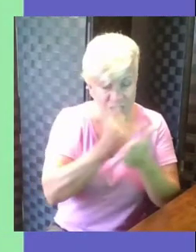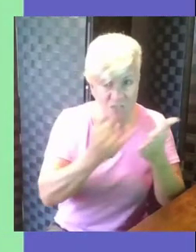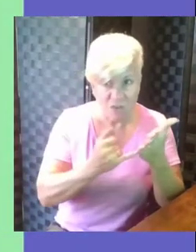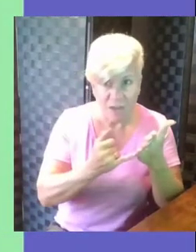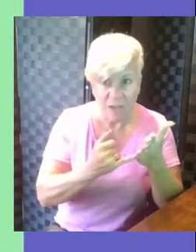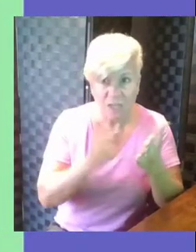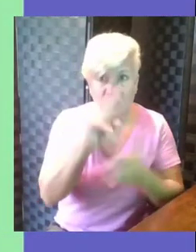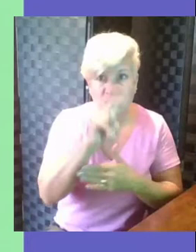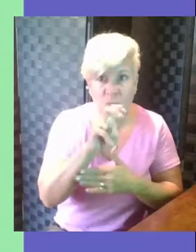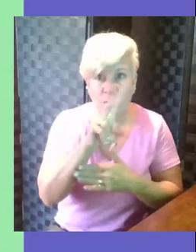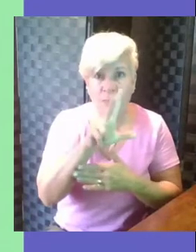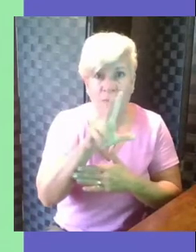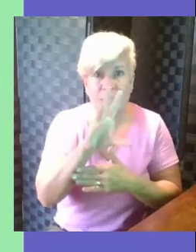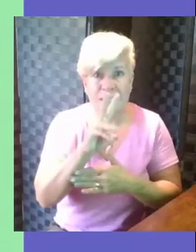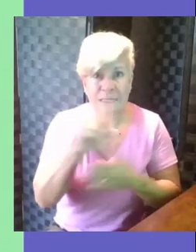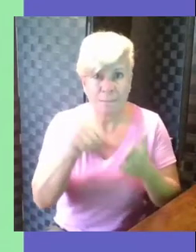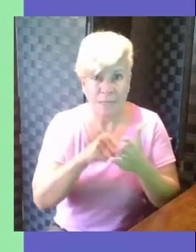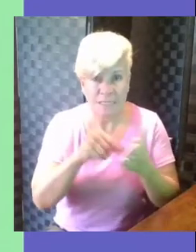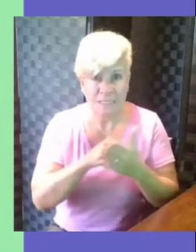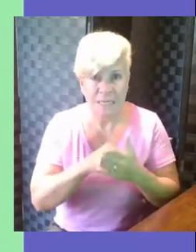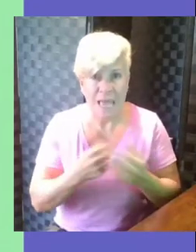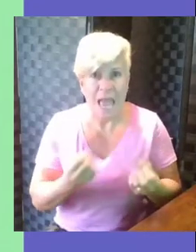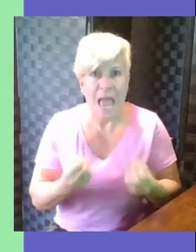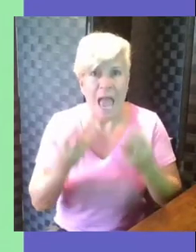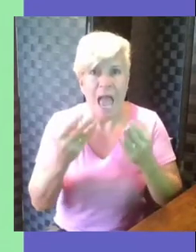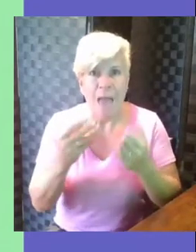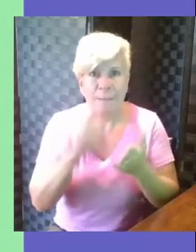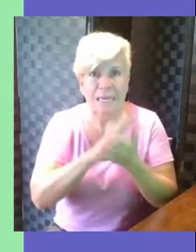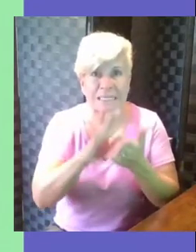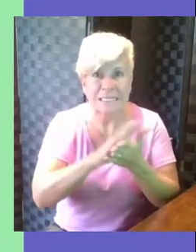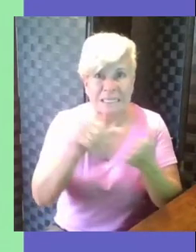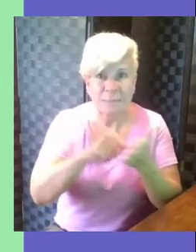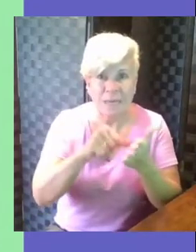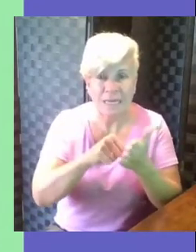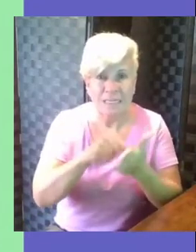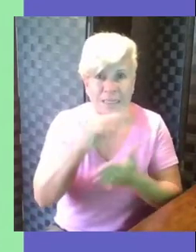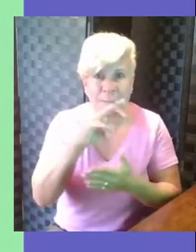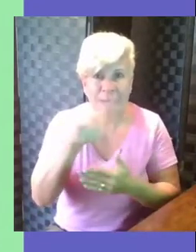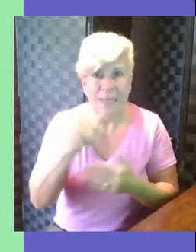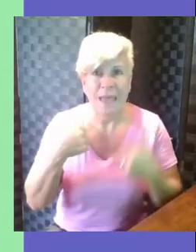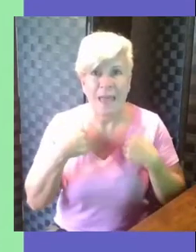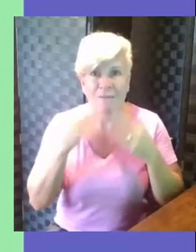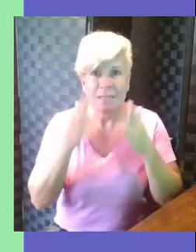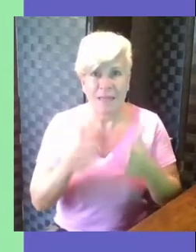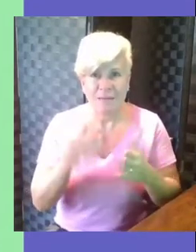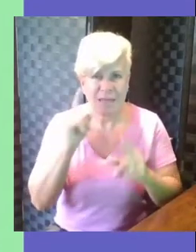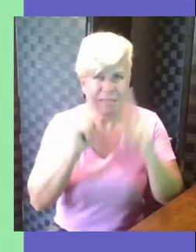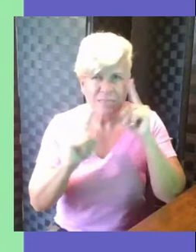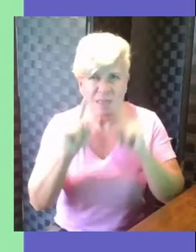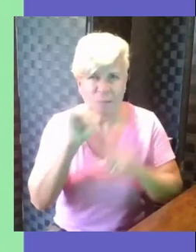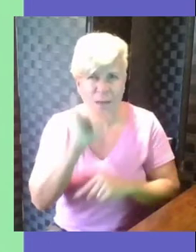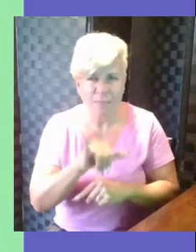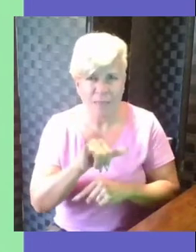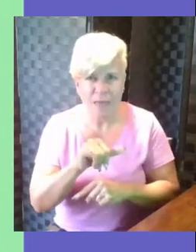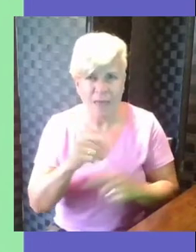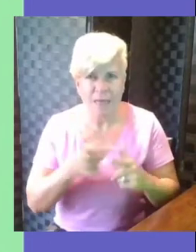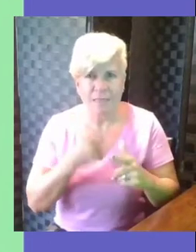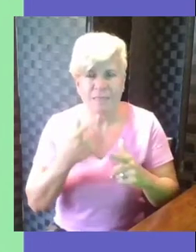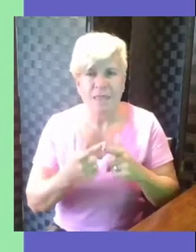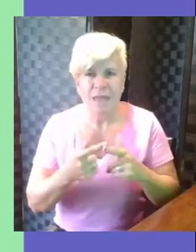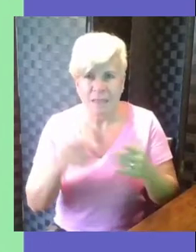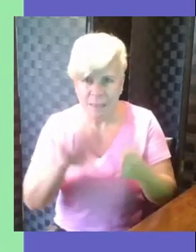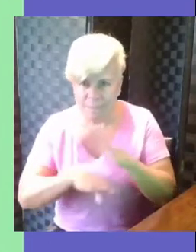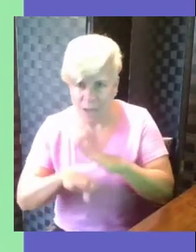in 236 pages. So how many clean pages does Mia have left? So think about that. And then down here at the